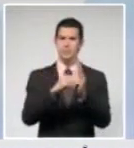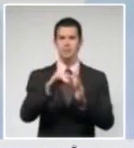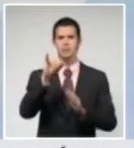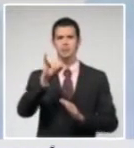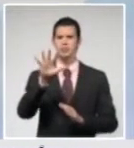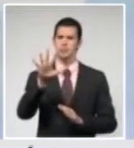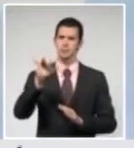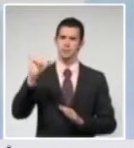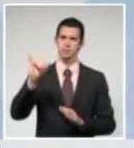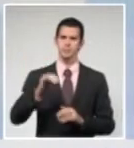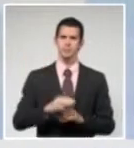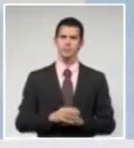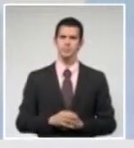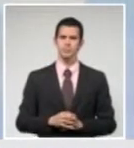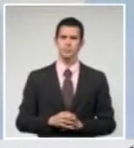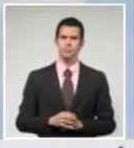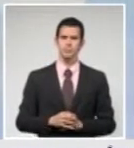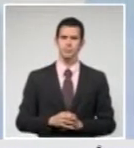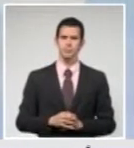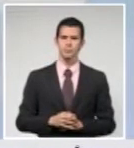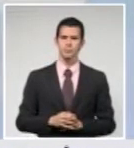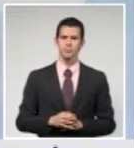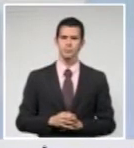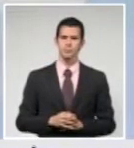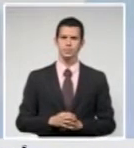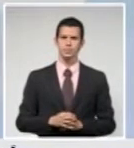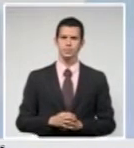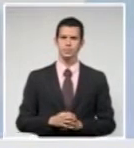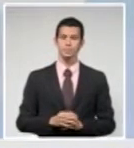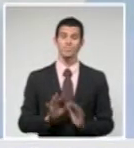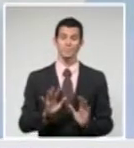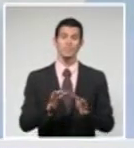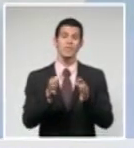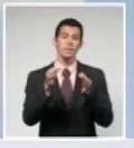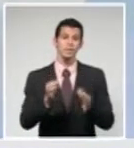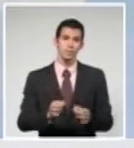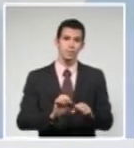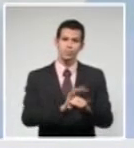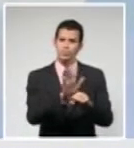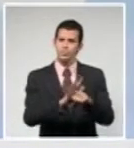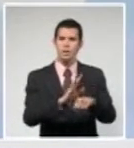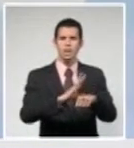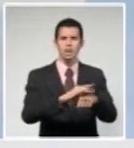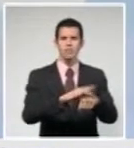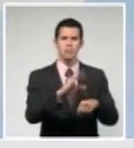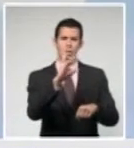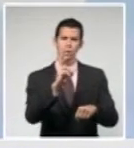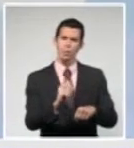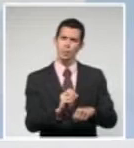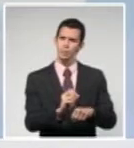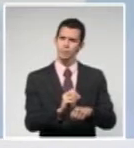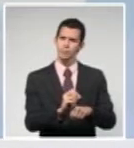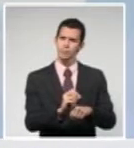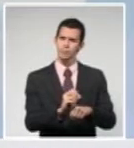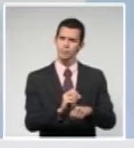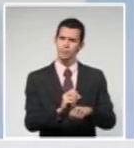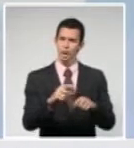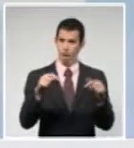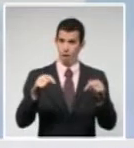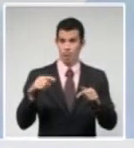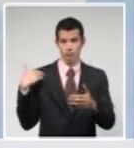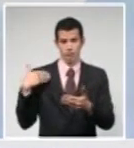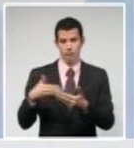3,677 are under observation. There are 695 suspected cases